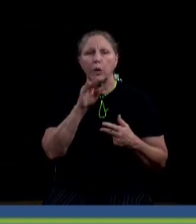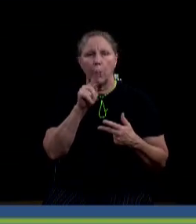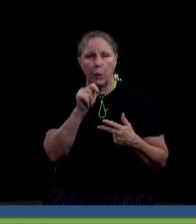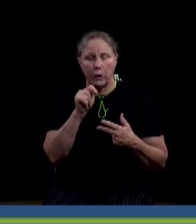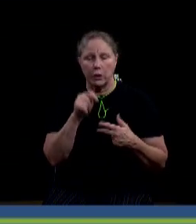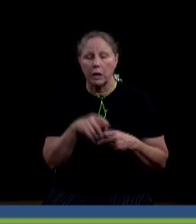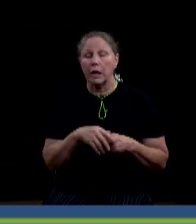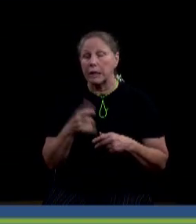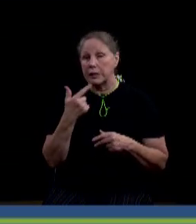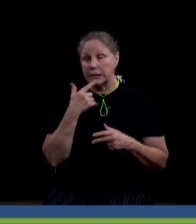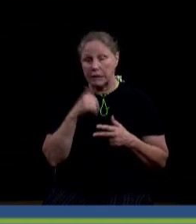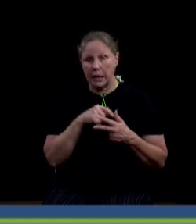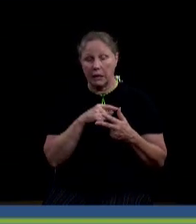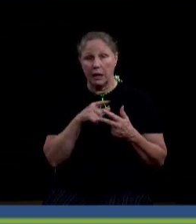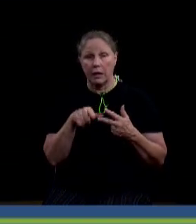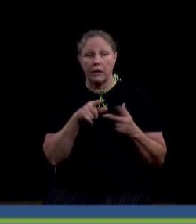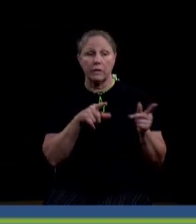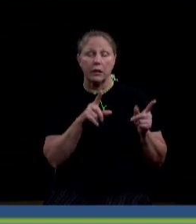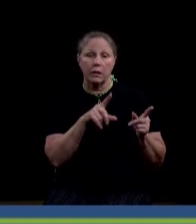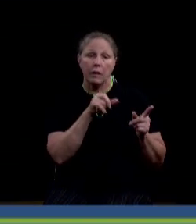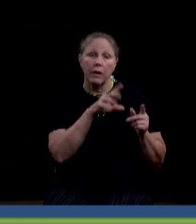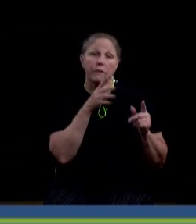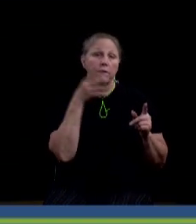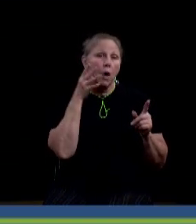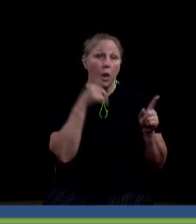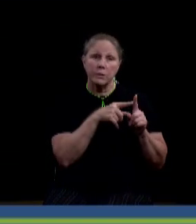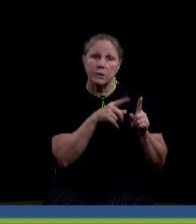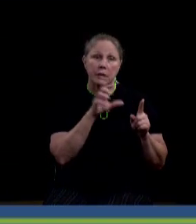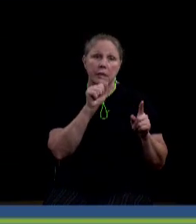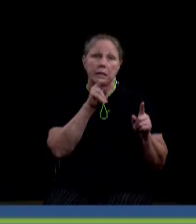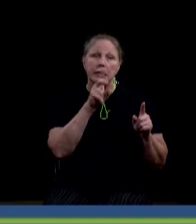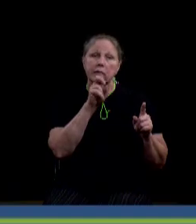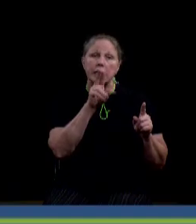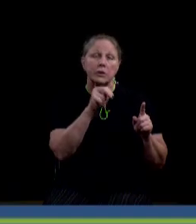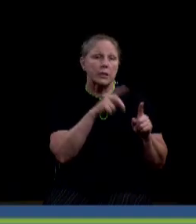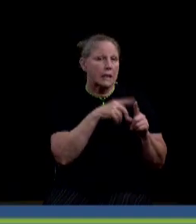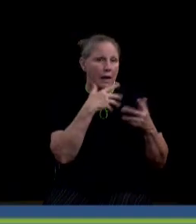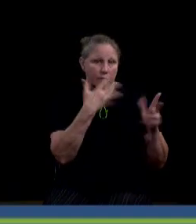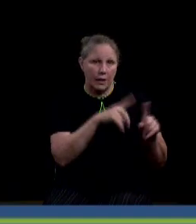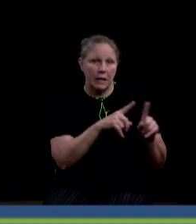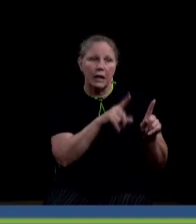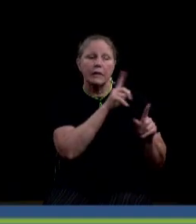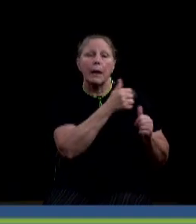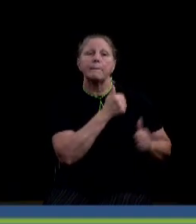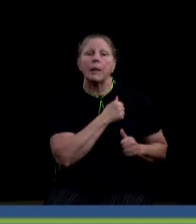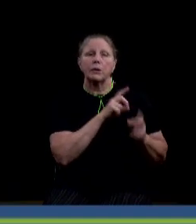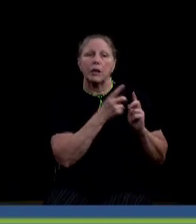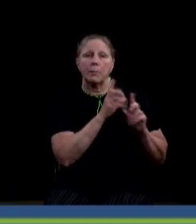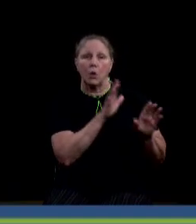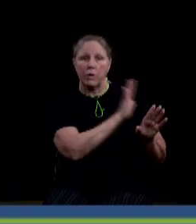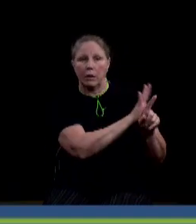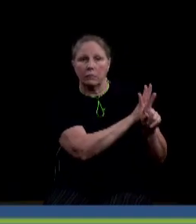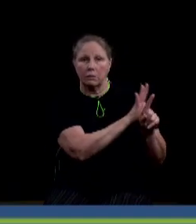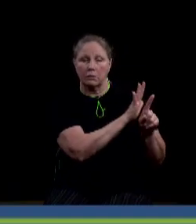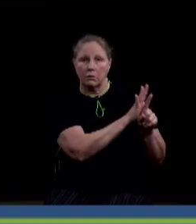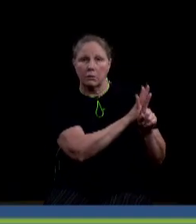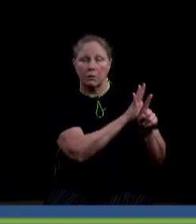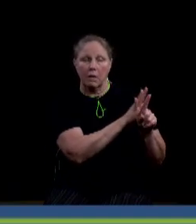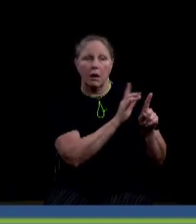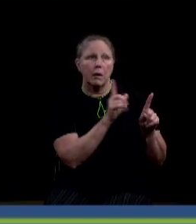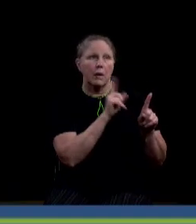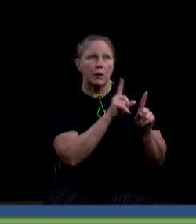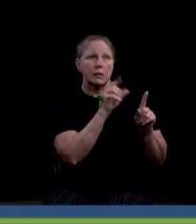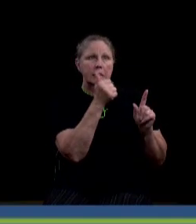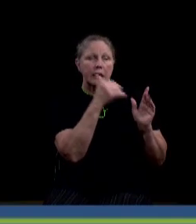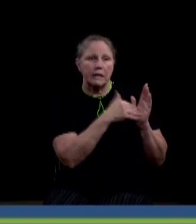not complete. That was done with the Texas Military Department. There were approximately 10,098 tests done, and 5 of